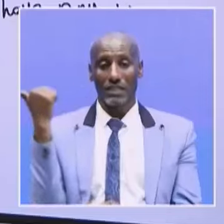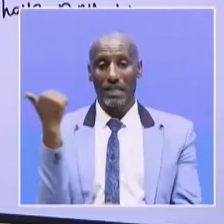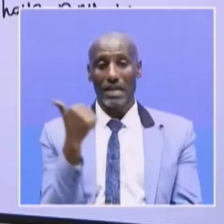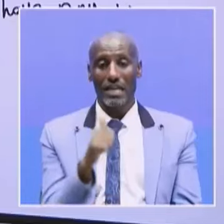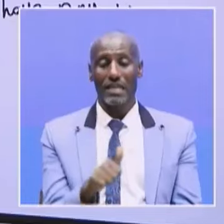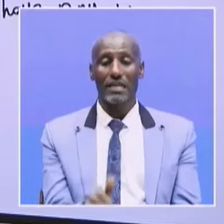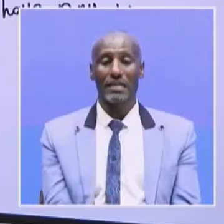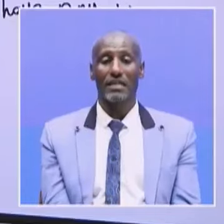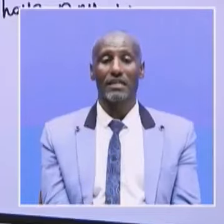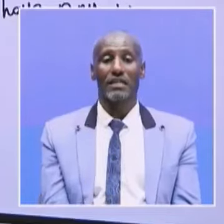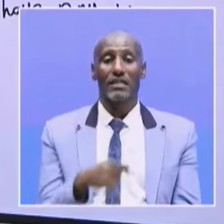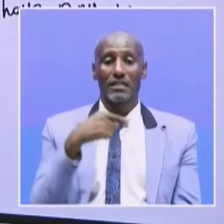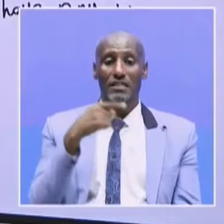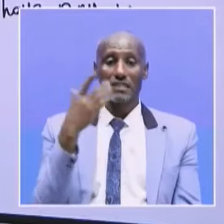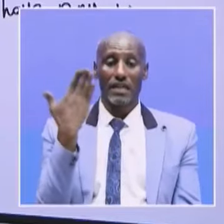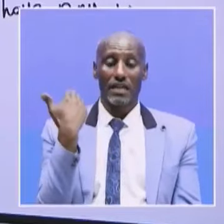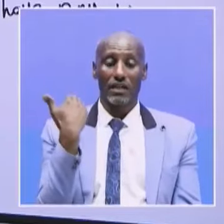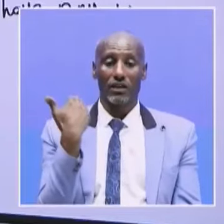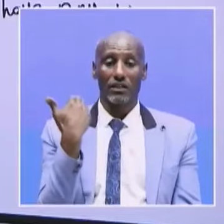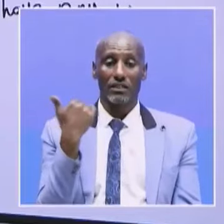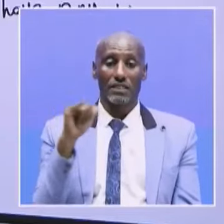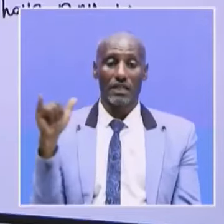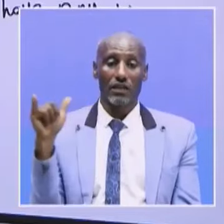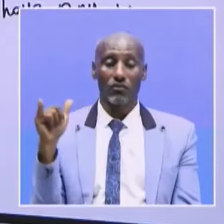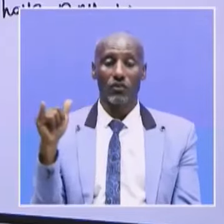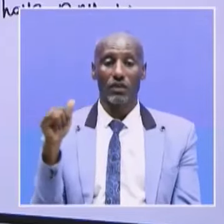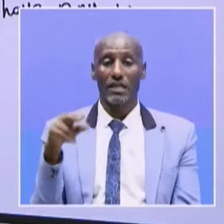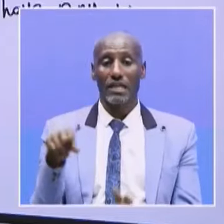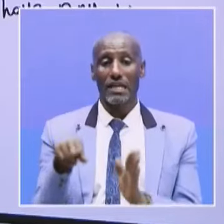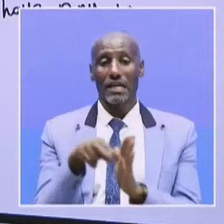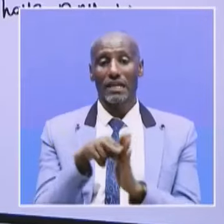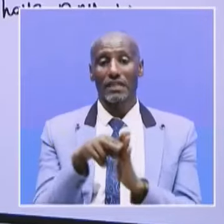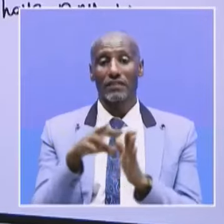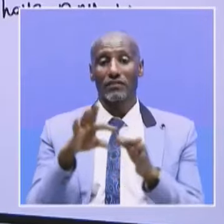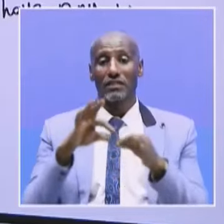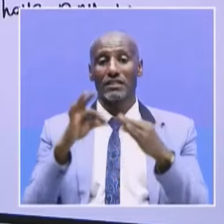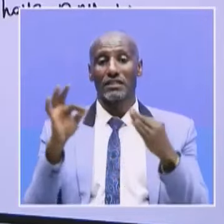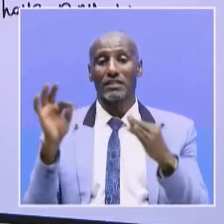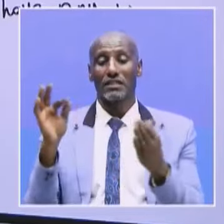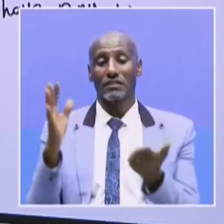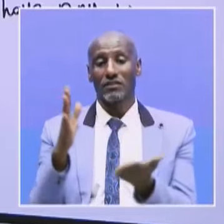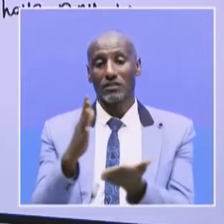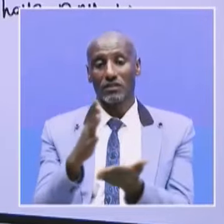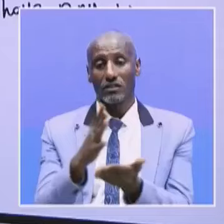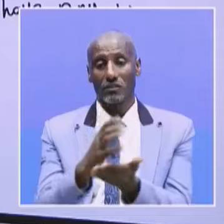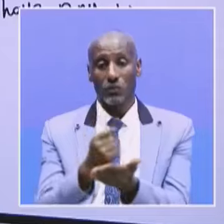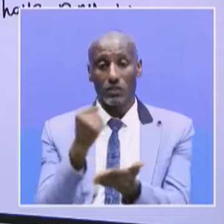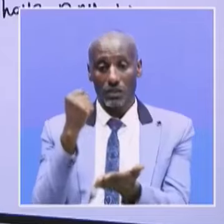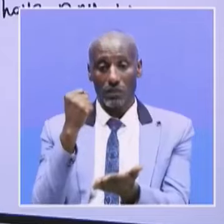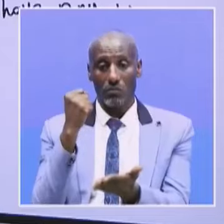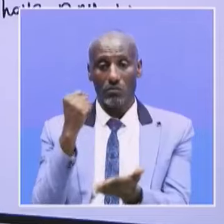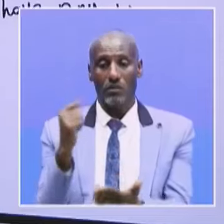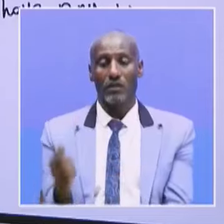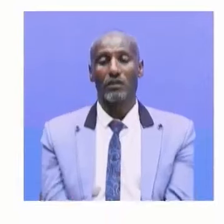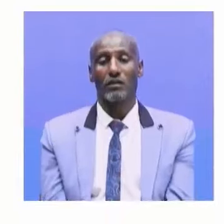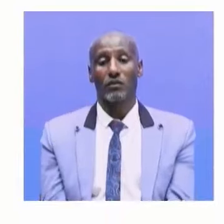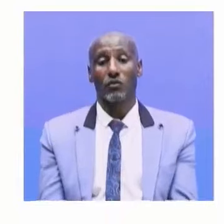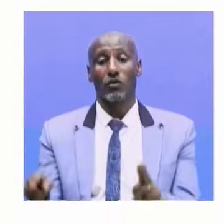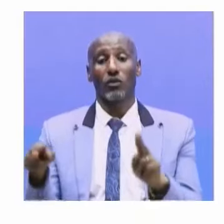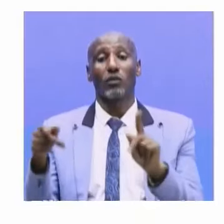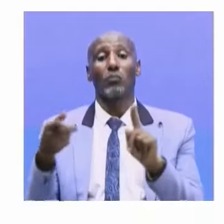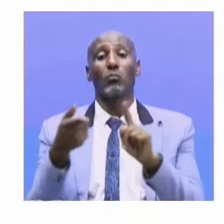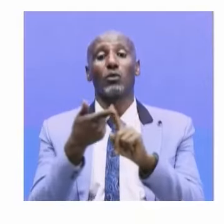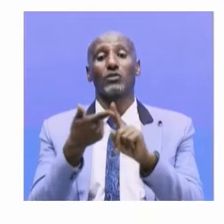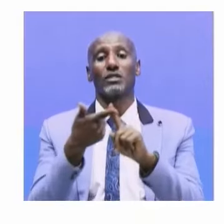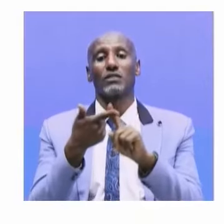what? Saying for negative statement. What about when we come to some? When we come to some for positive.